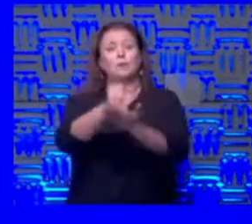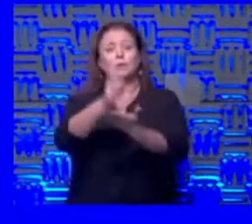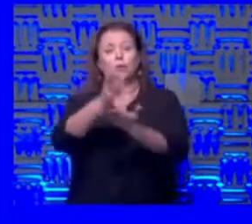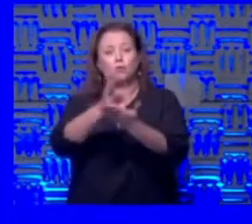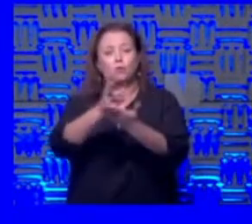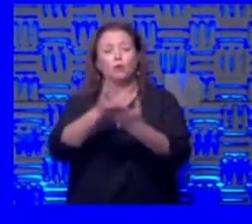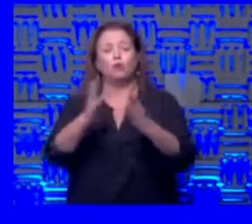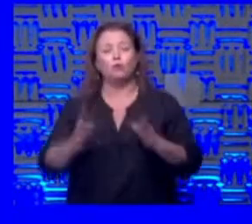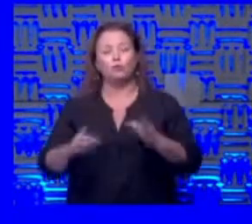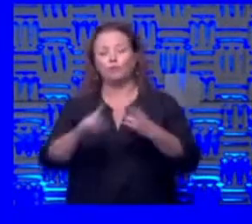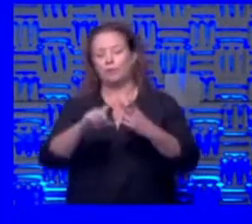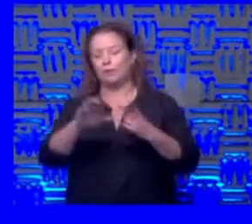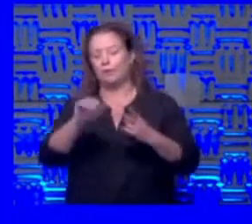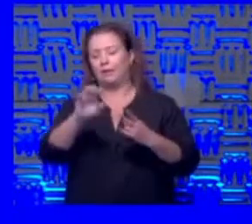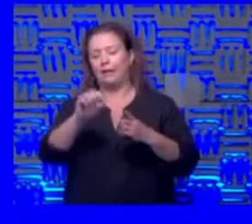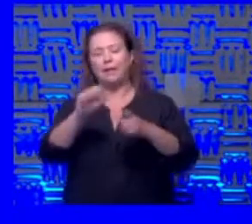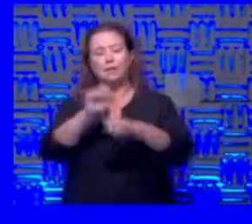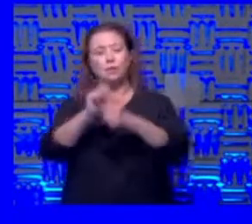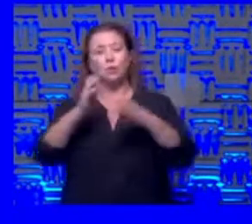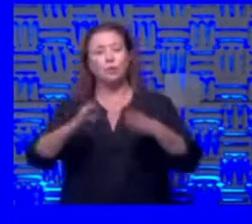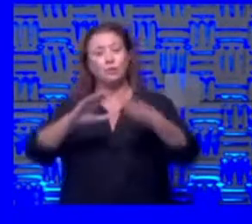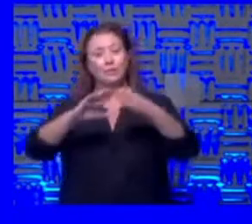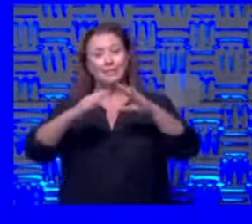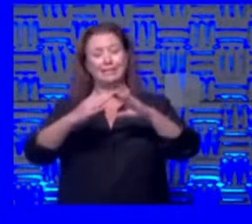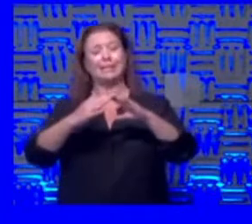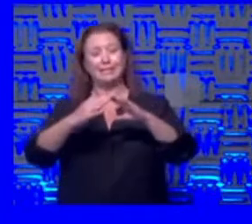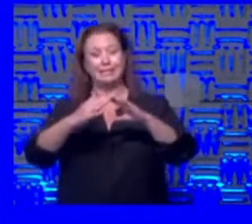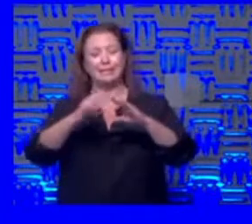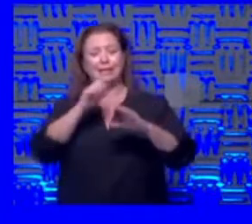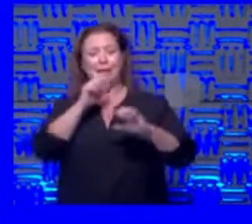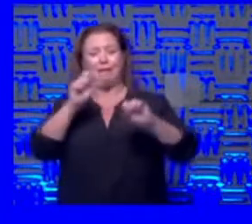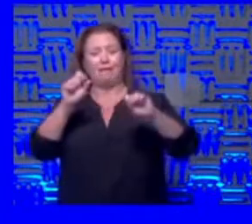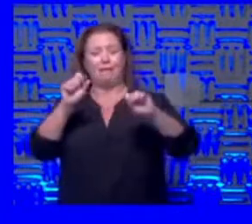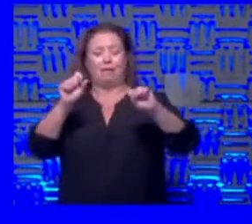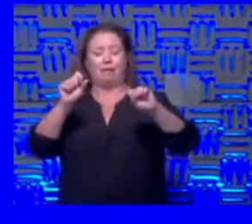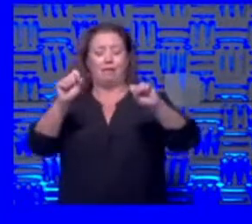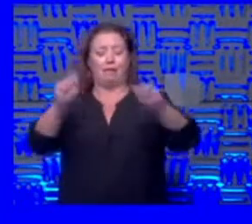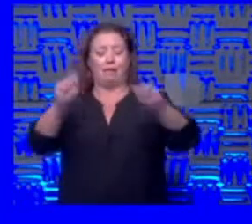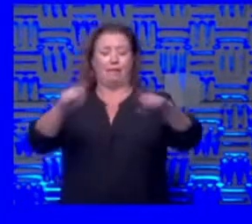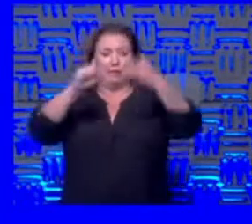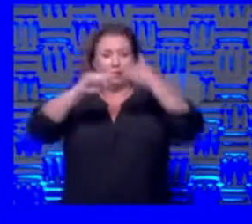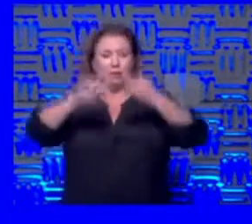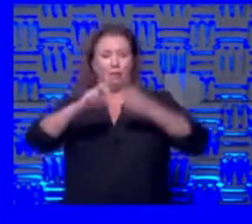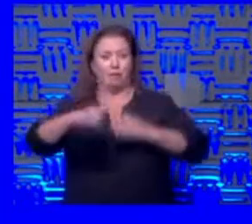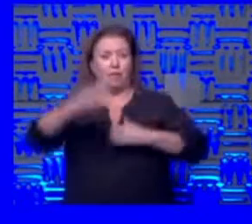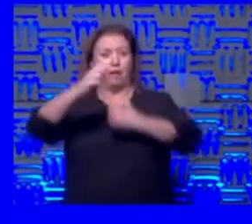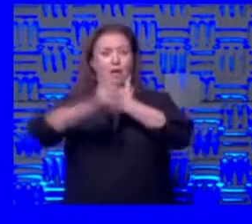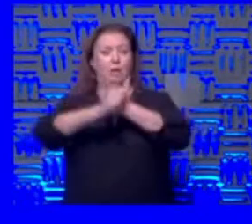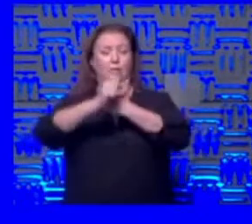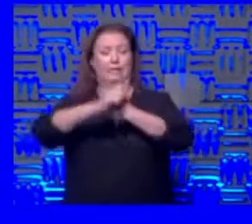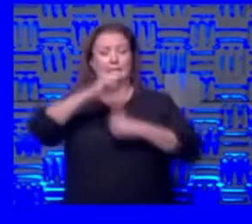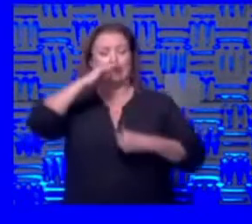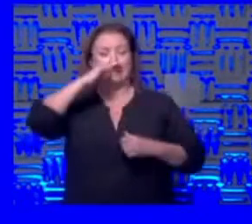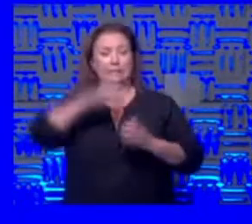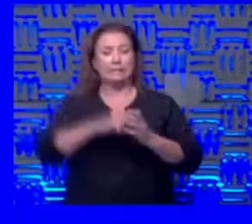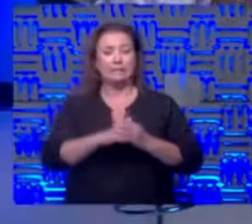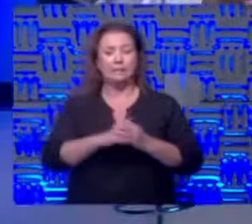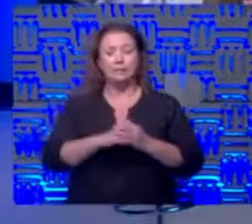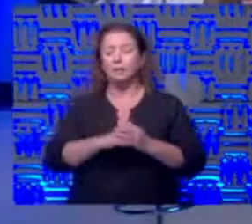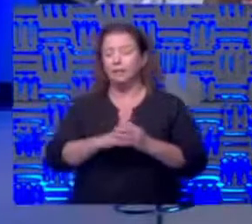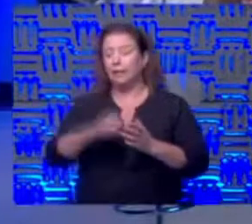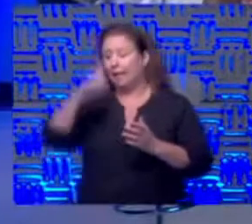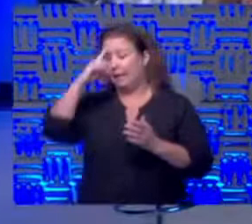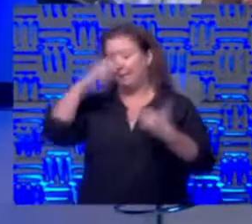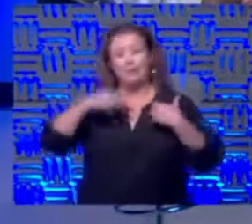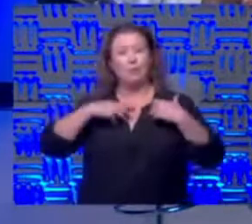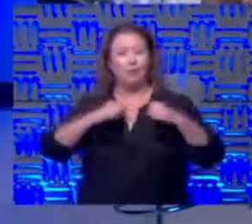and the caseworkers for the cities or the communities unable to check up on those high-risk kids. And I think the mental health